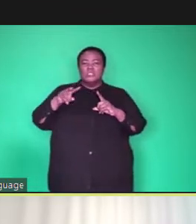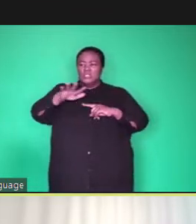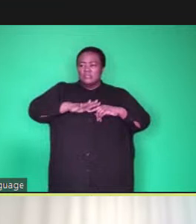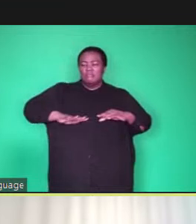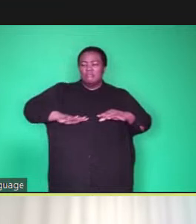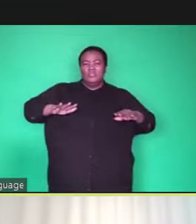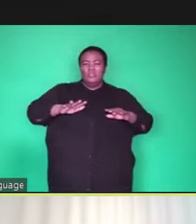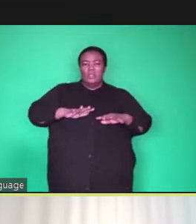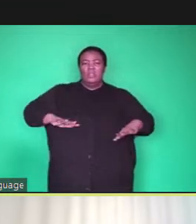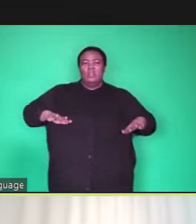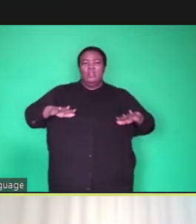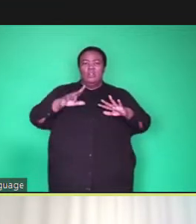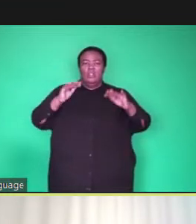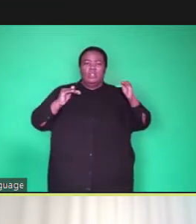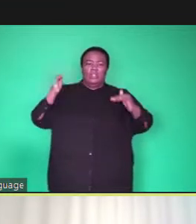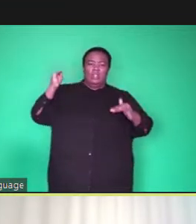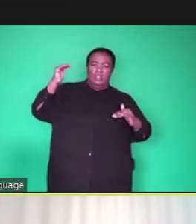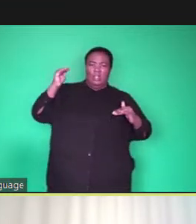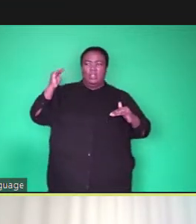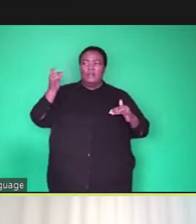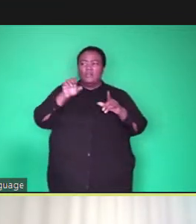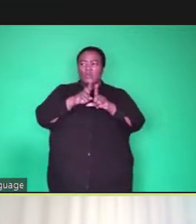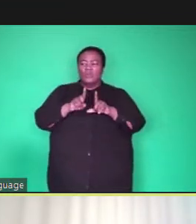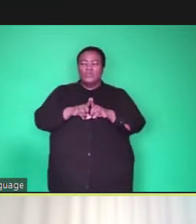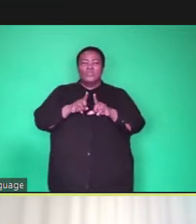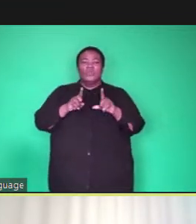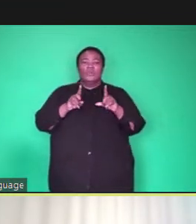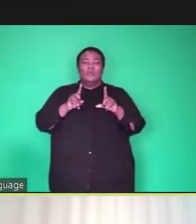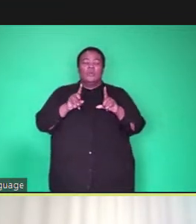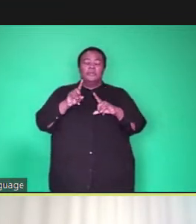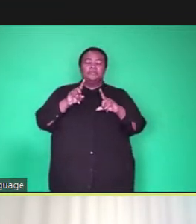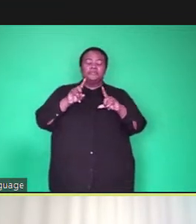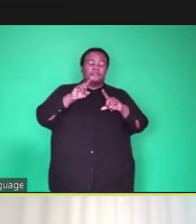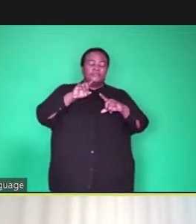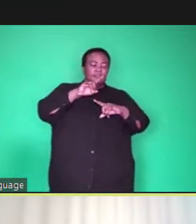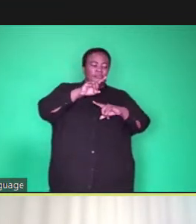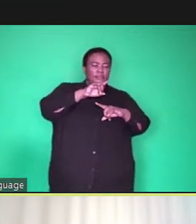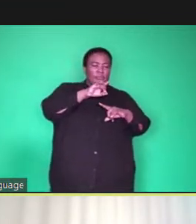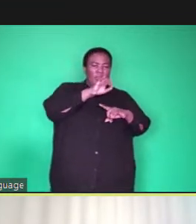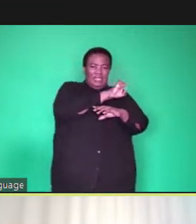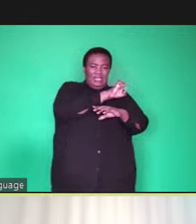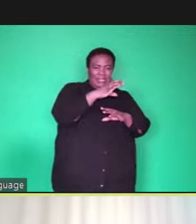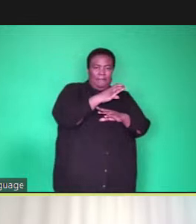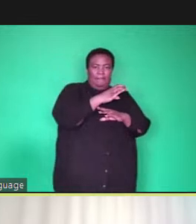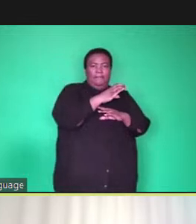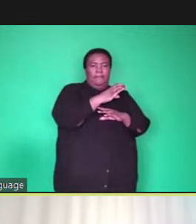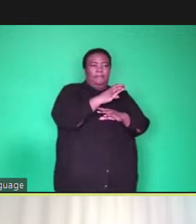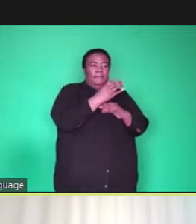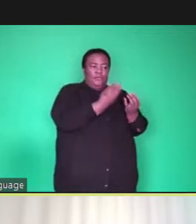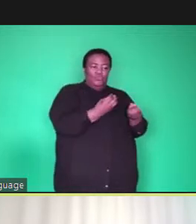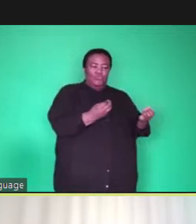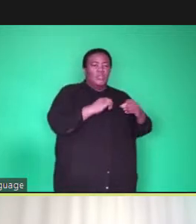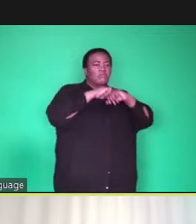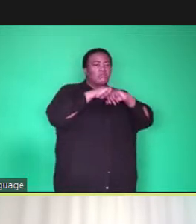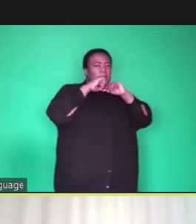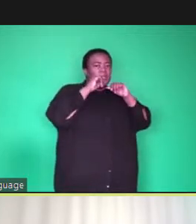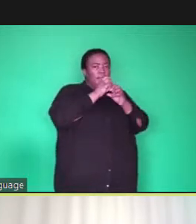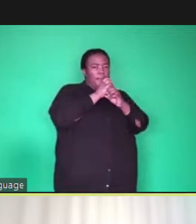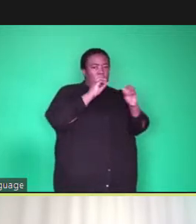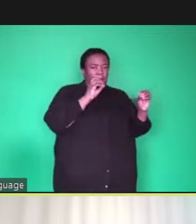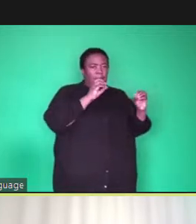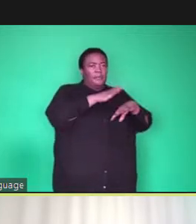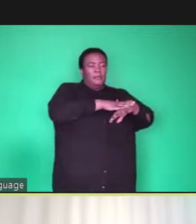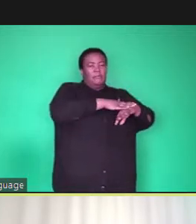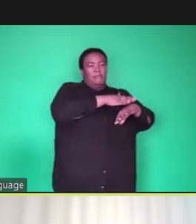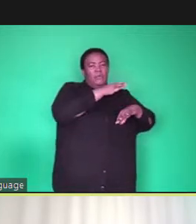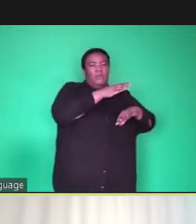course, we have to bear in mind the link across provinces. So in the Eastern Cape, children who have missing parents, one might often find those